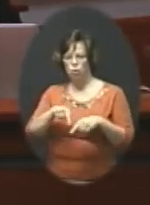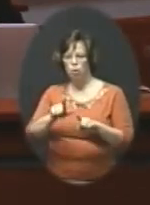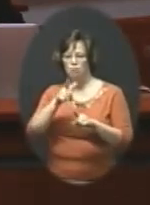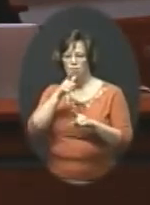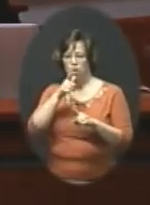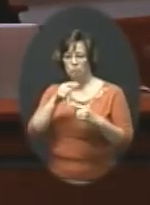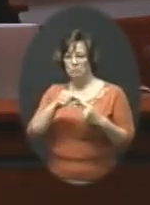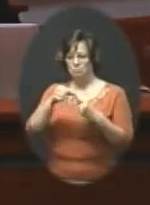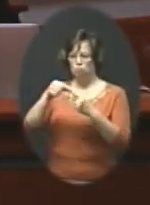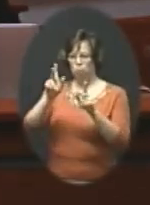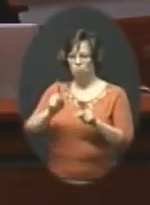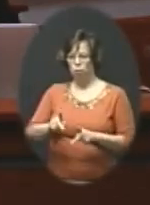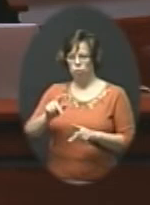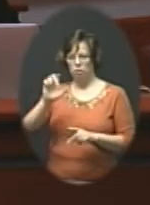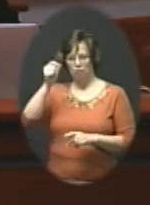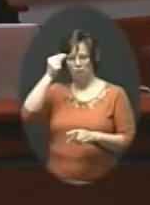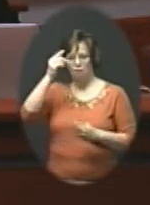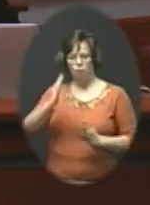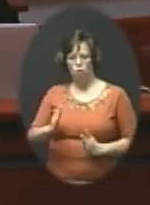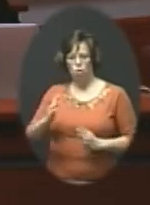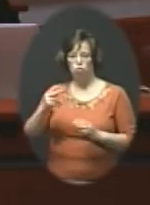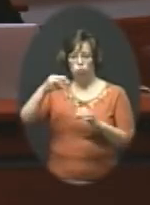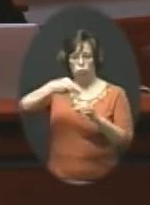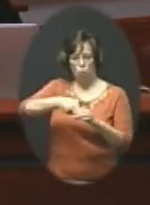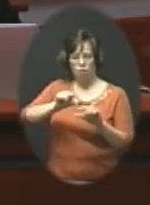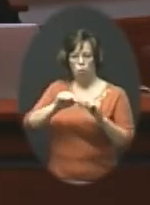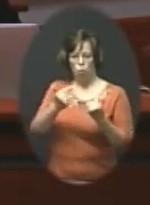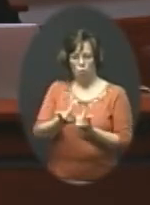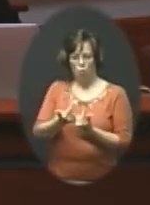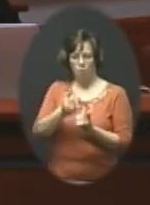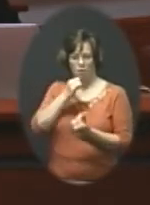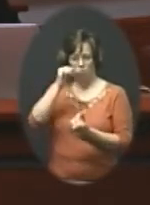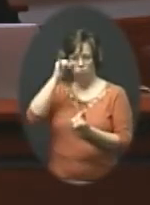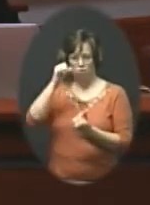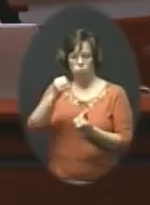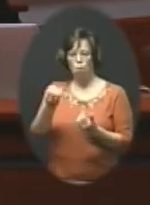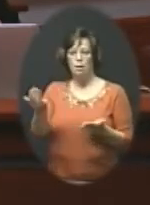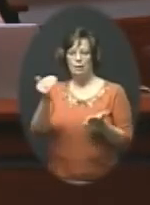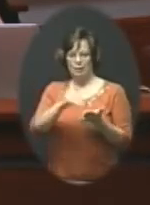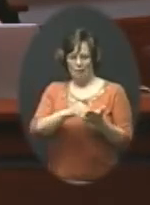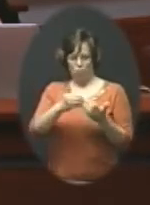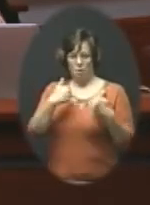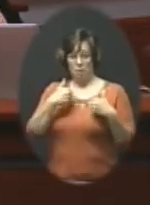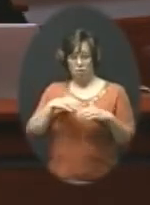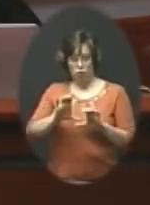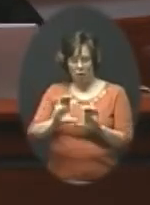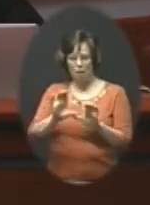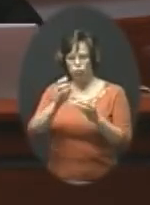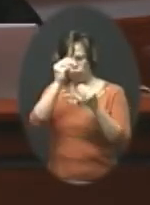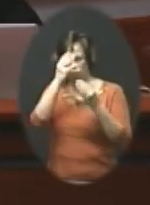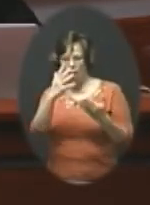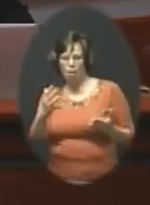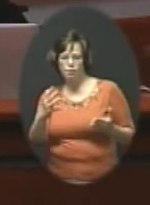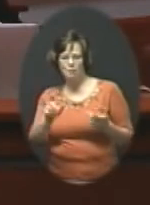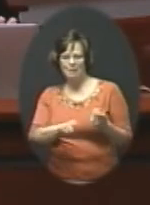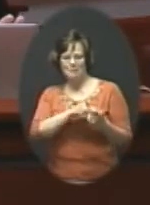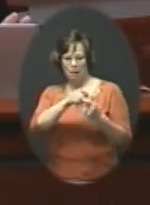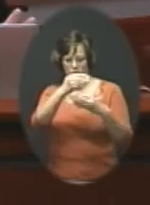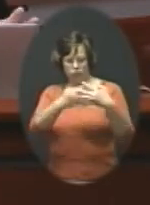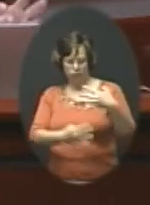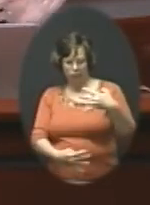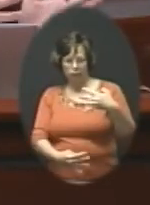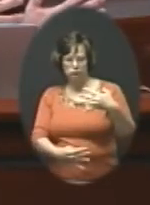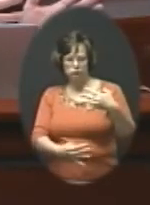special guest came in, the governor came in and joined the group. And so again, we had the chance to tell them this exact list and